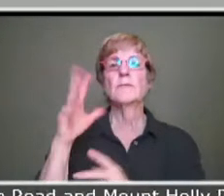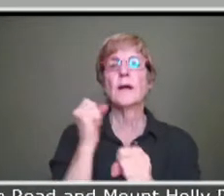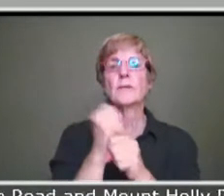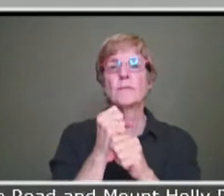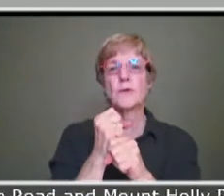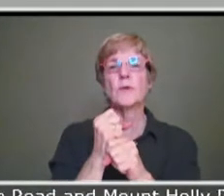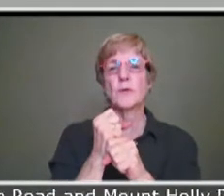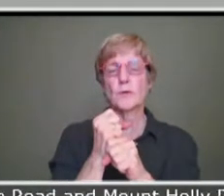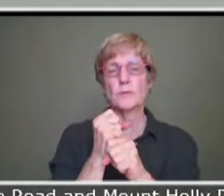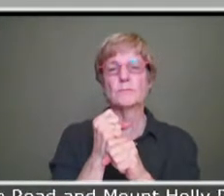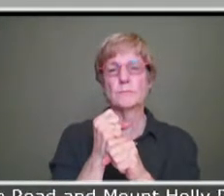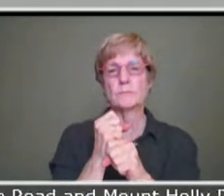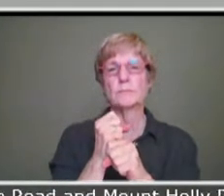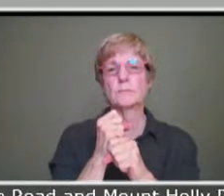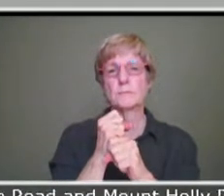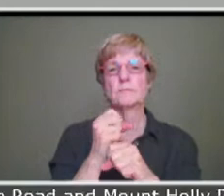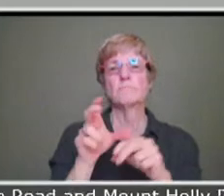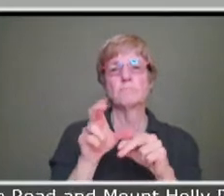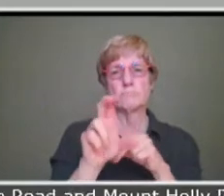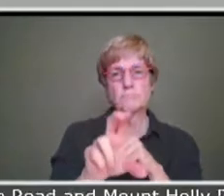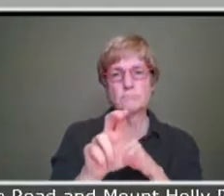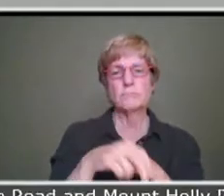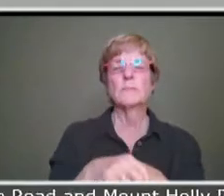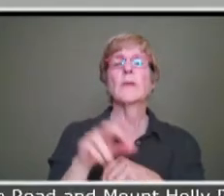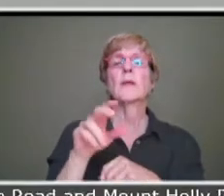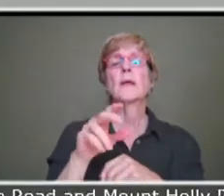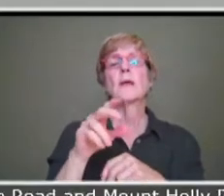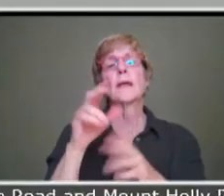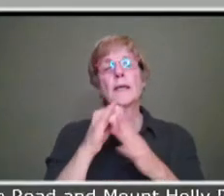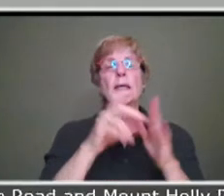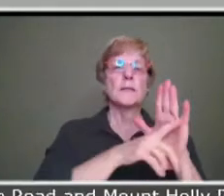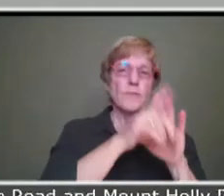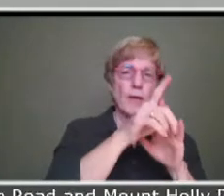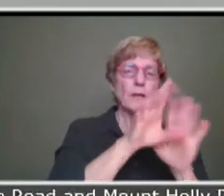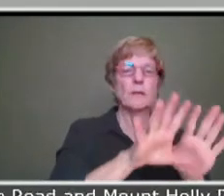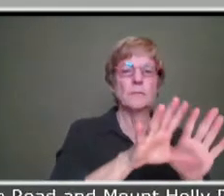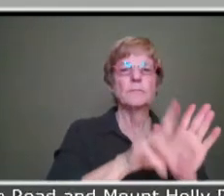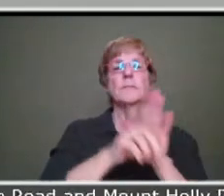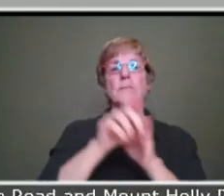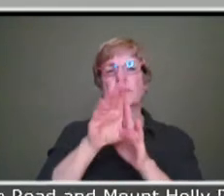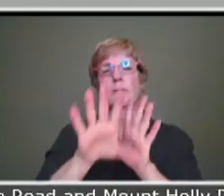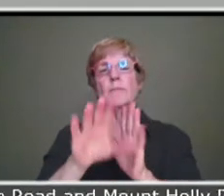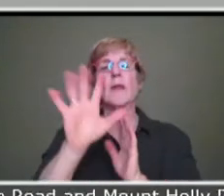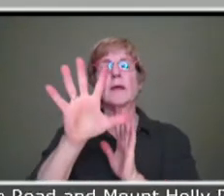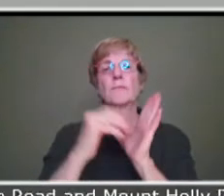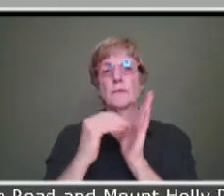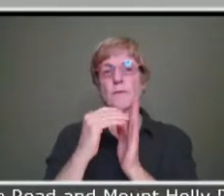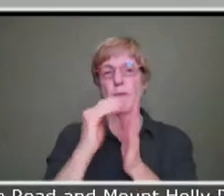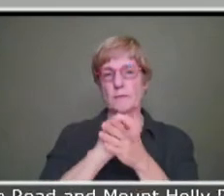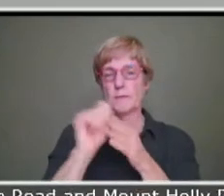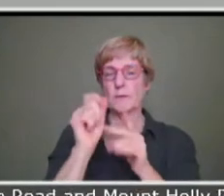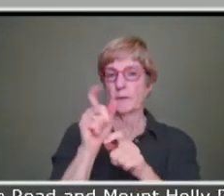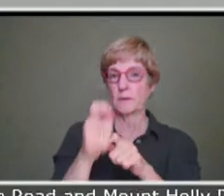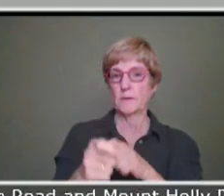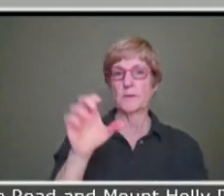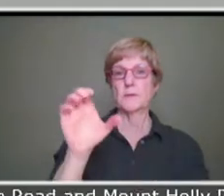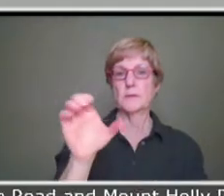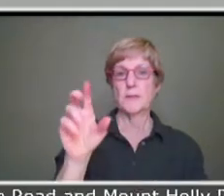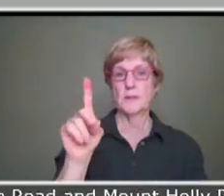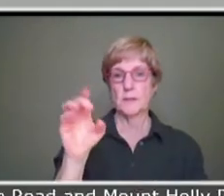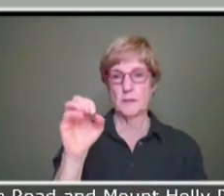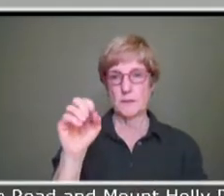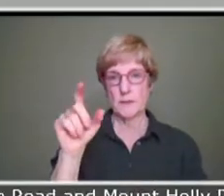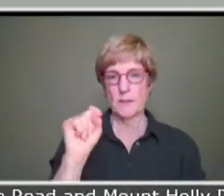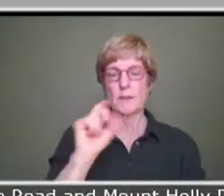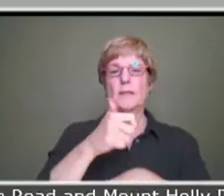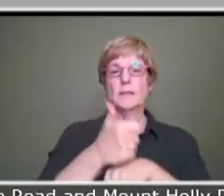also reserves the right to develop the site in one or more phases does commit to providing a fifty thousand dollar contribution to CDOT for future installation of a